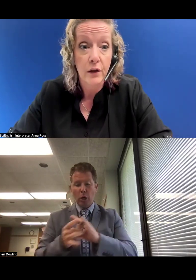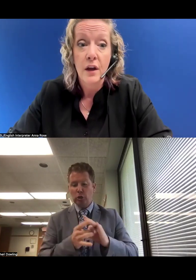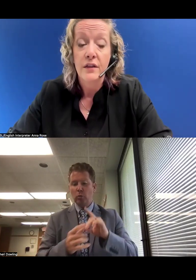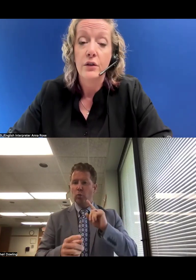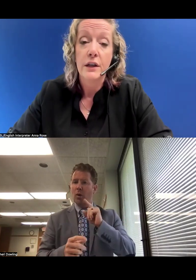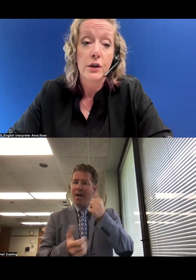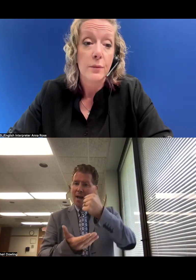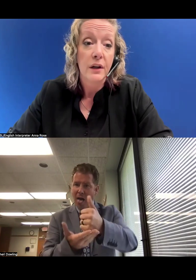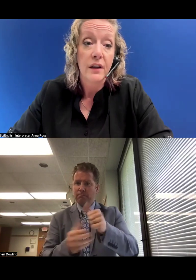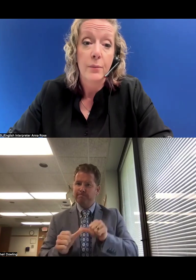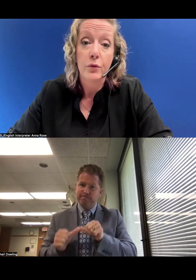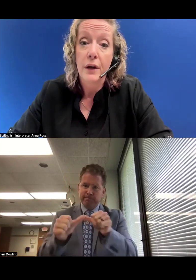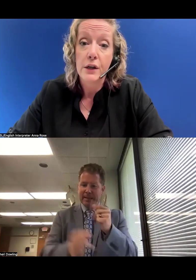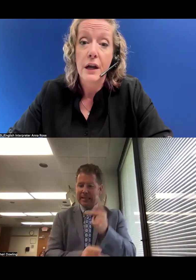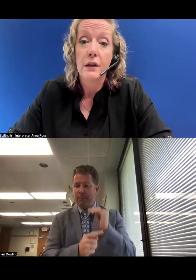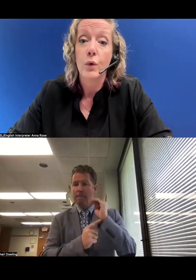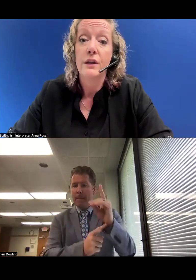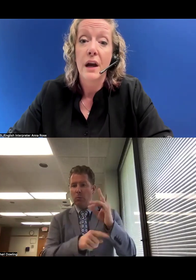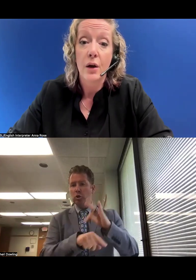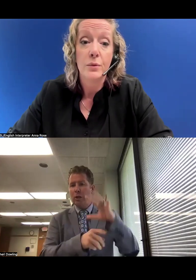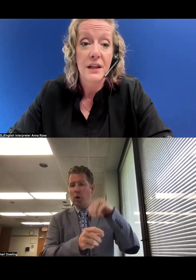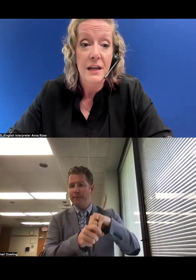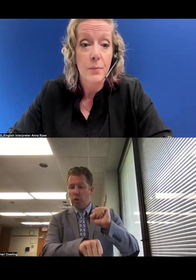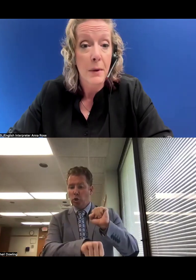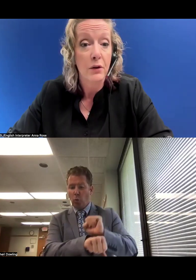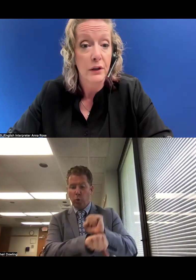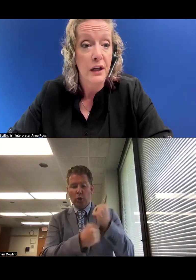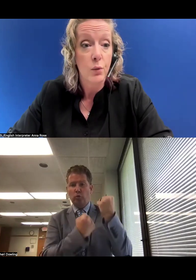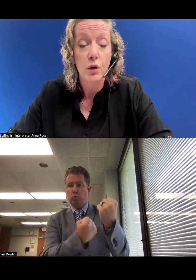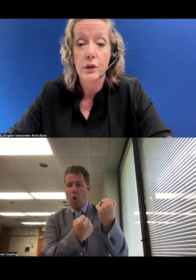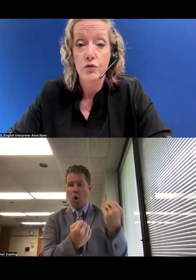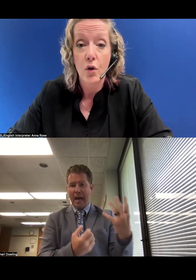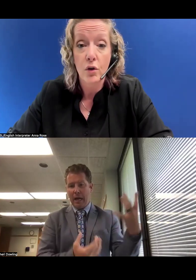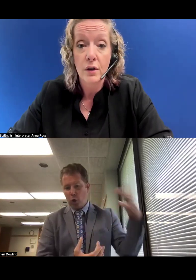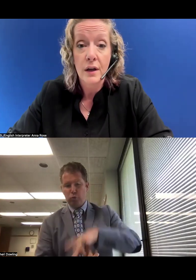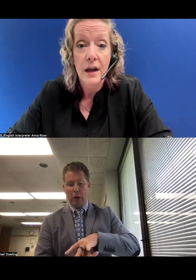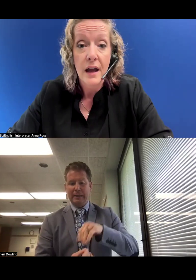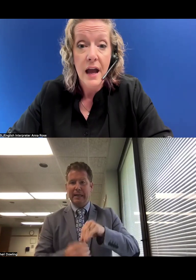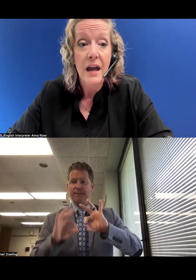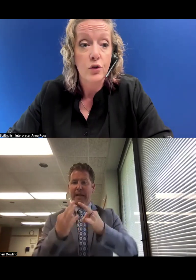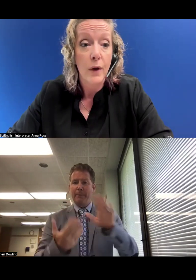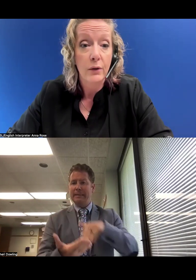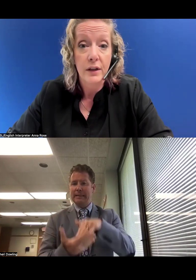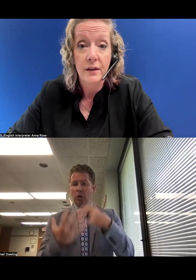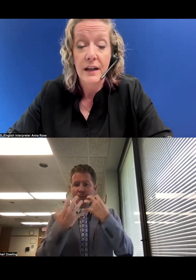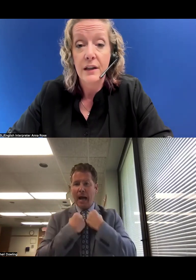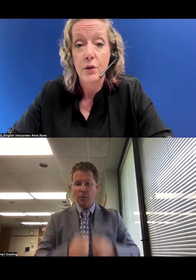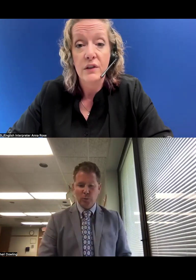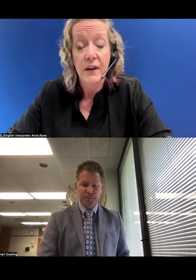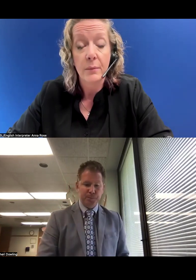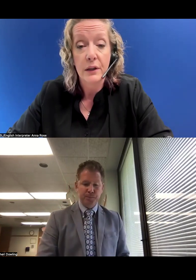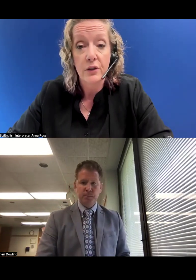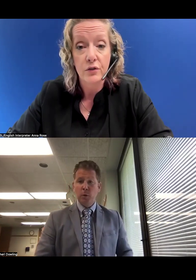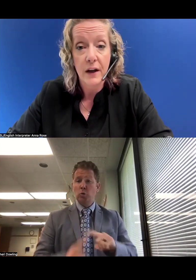conference. Their leadership and collaboration has what's helped keep Maryland's EHDI work strong and grounded in